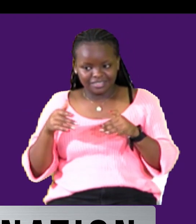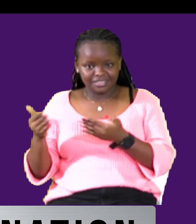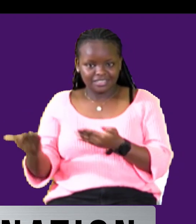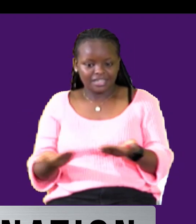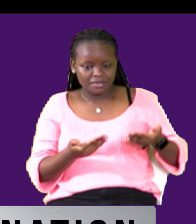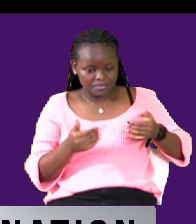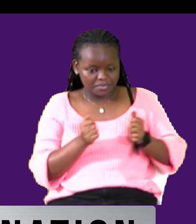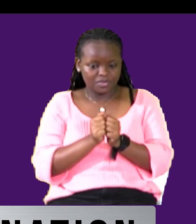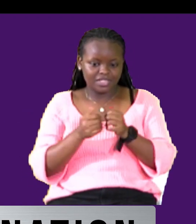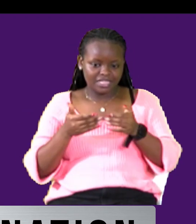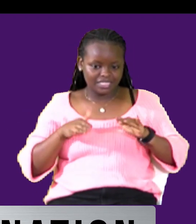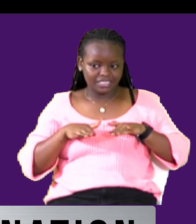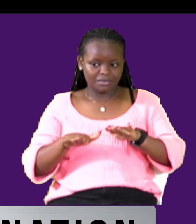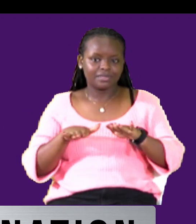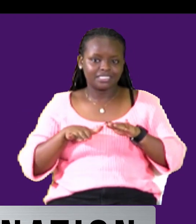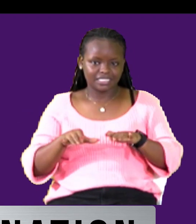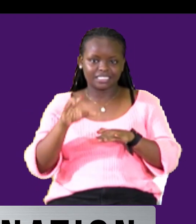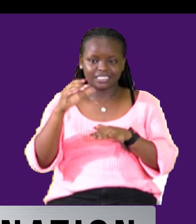The bench.